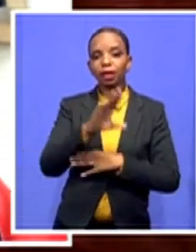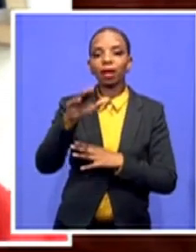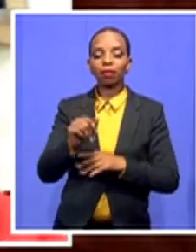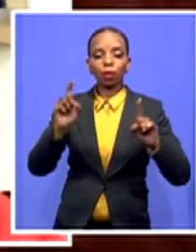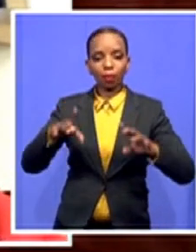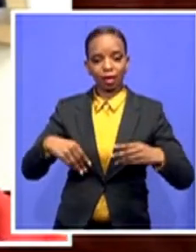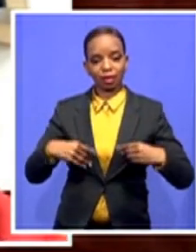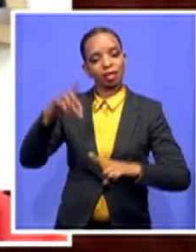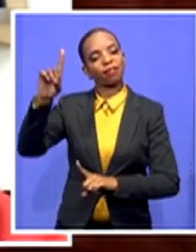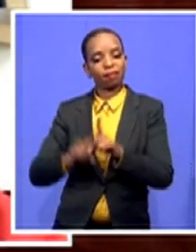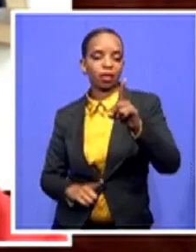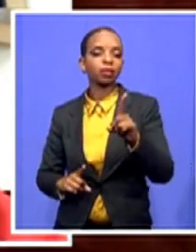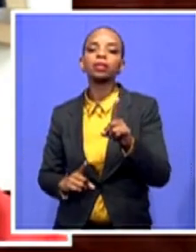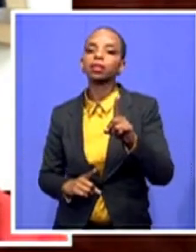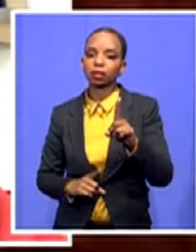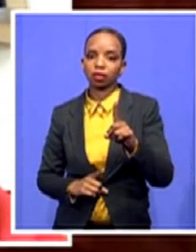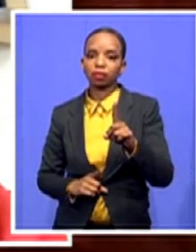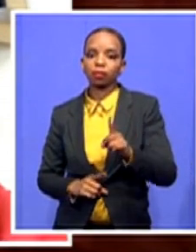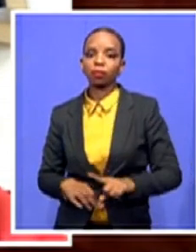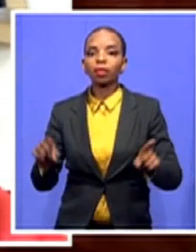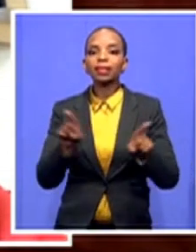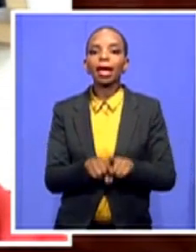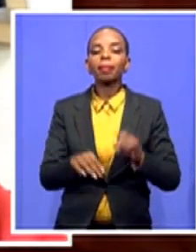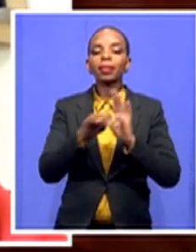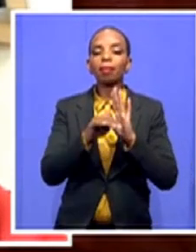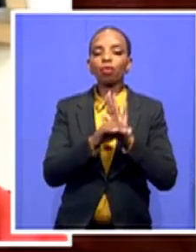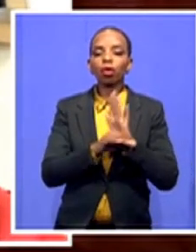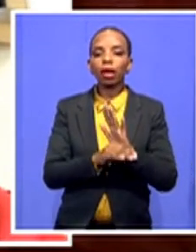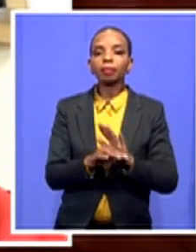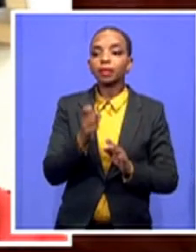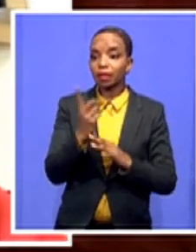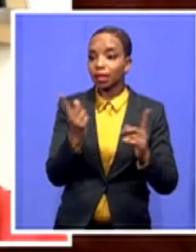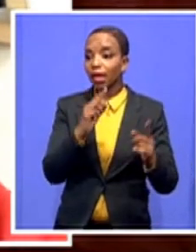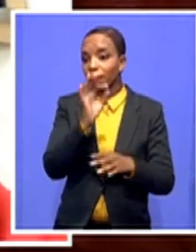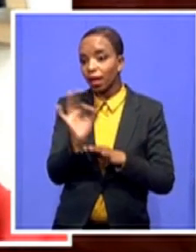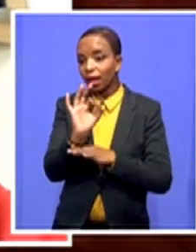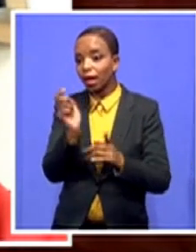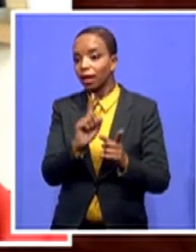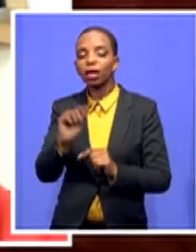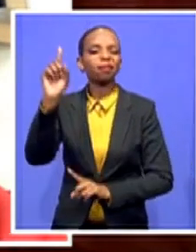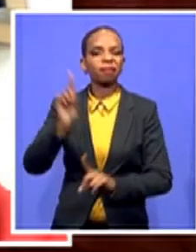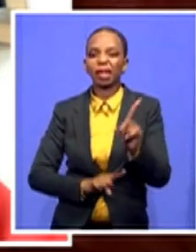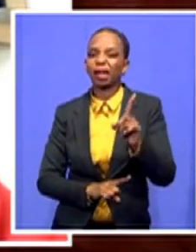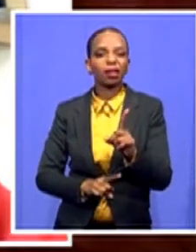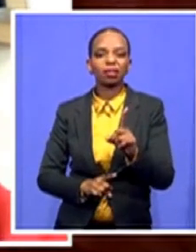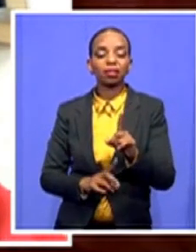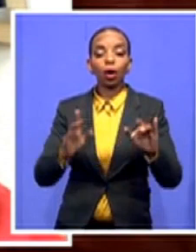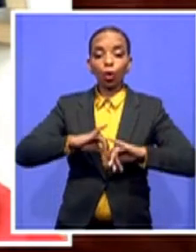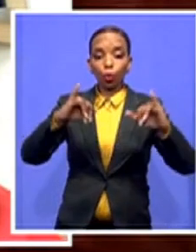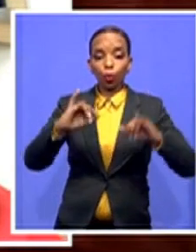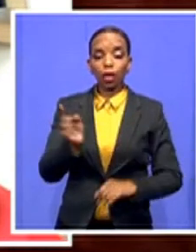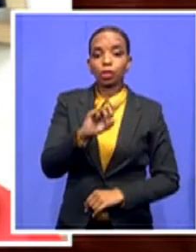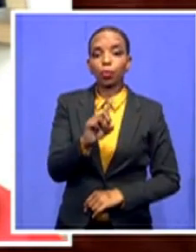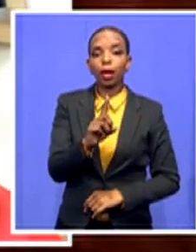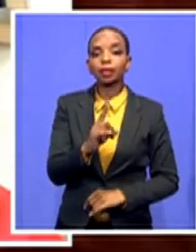and austerity programs have failed. Worst of all, when that is accompanied by massive levels of looting, both